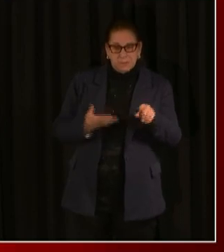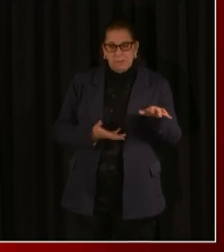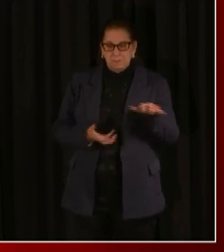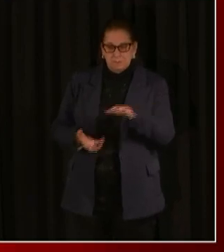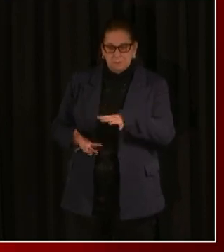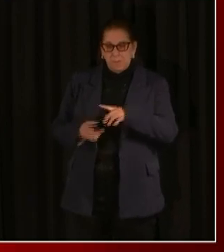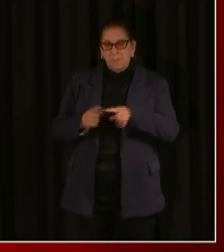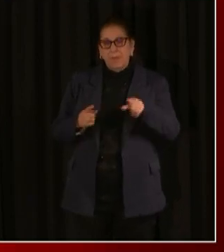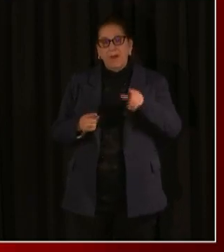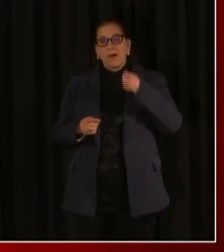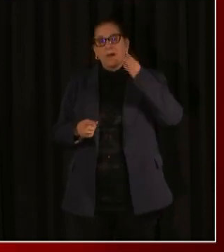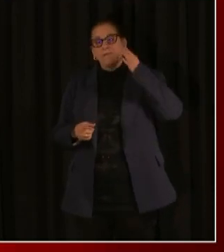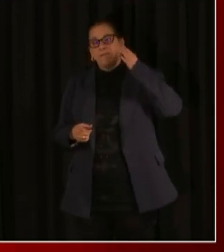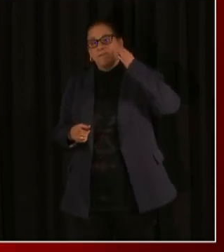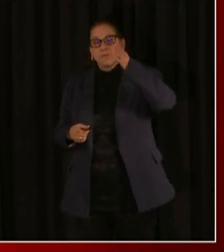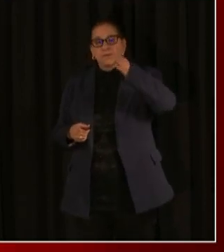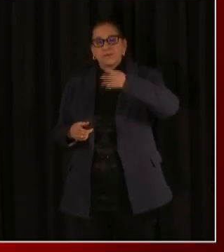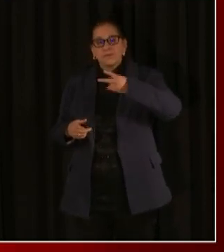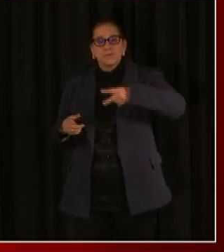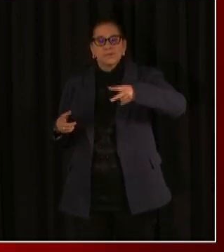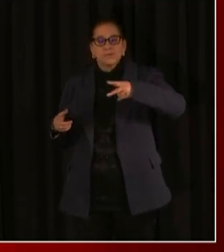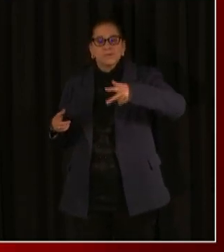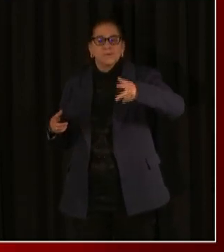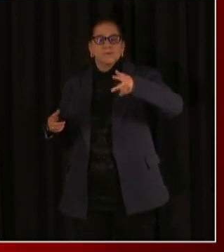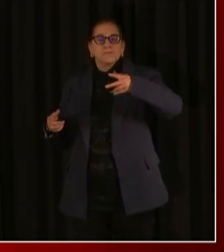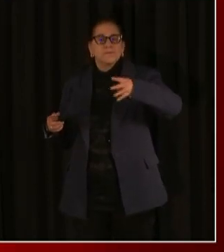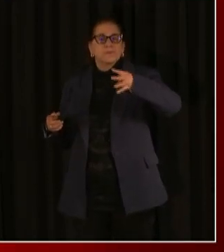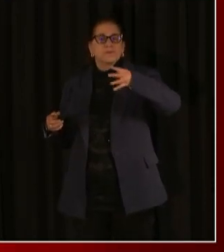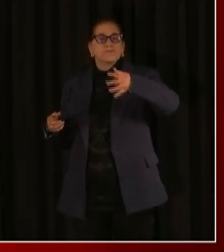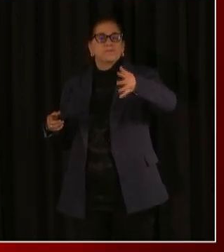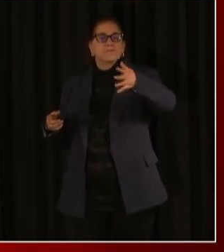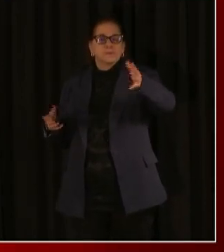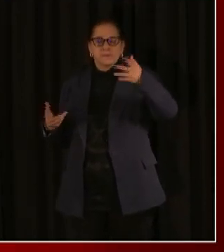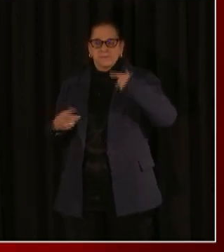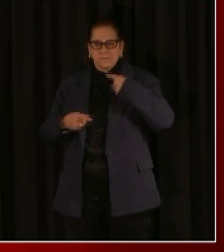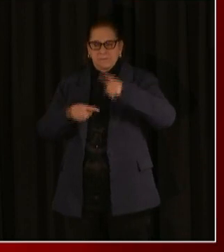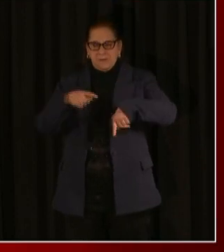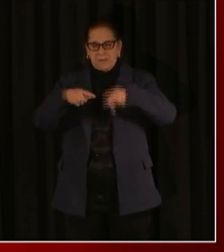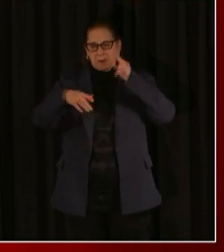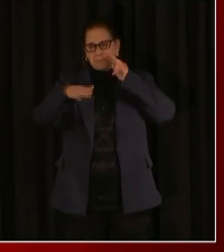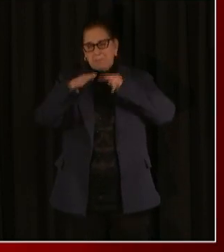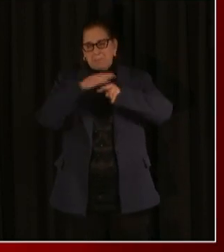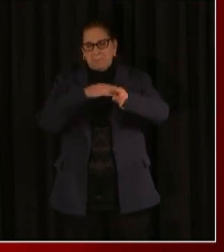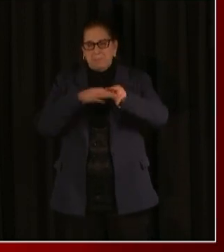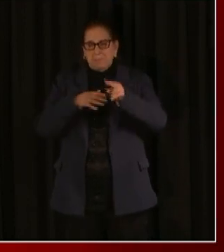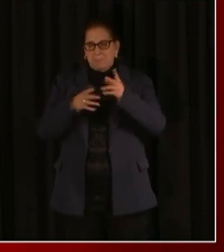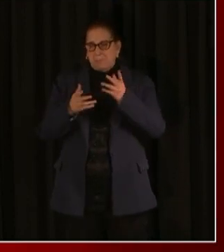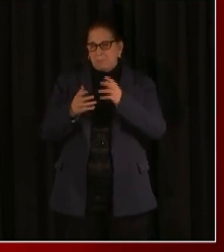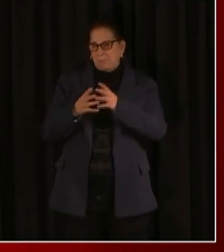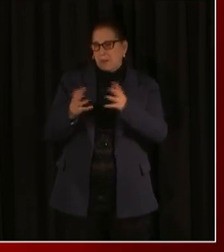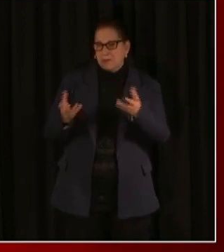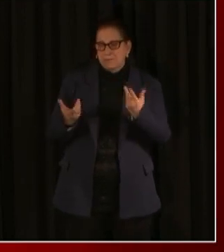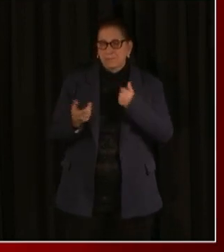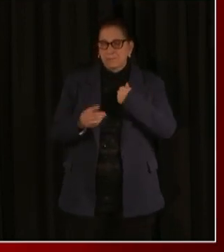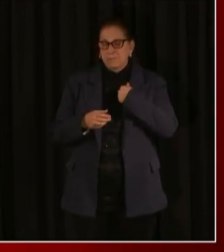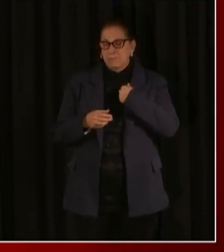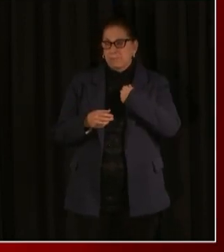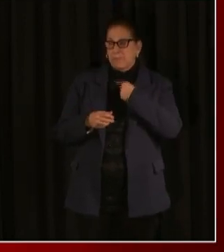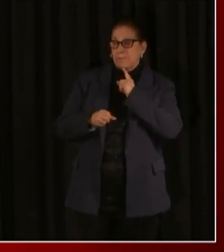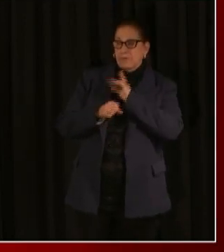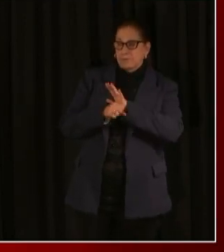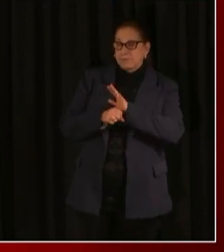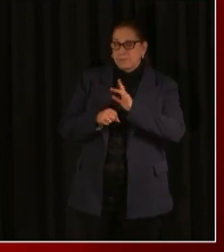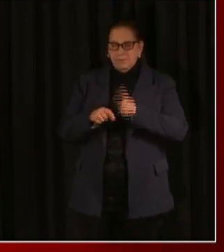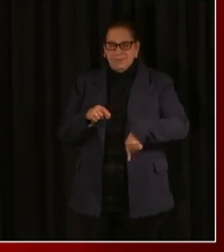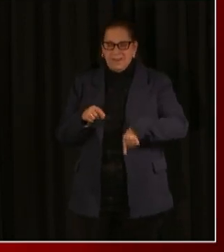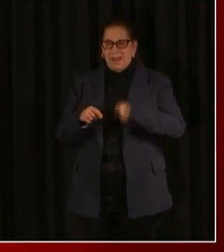allocation is going to be on a Wednesday, and then later that day, that number is released. And we don't have we don't get any information